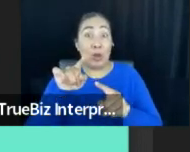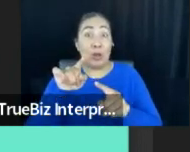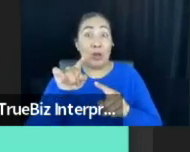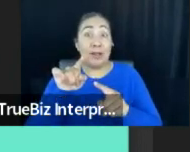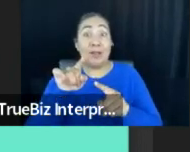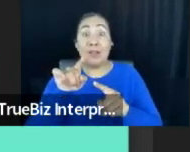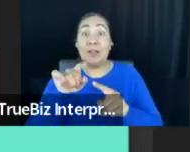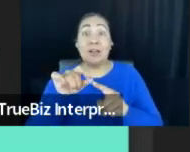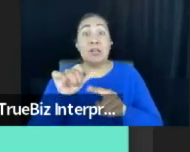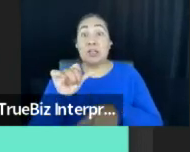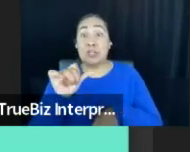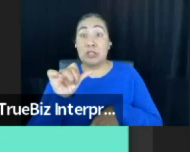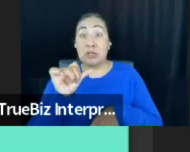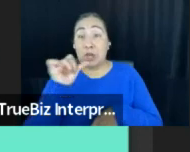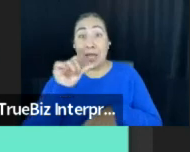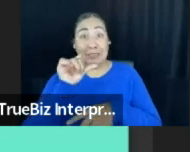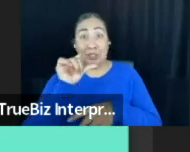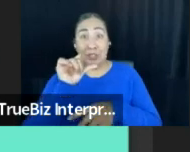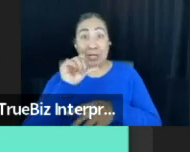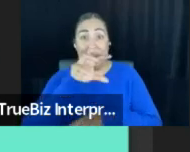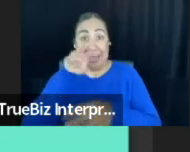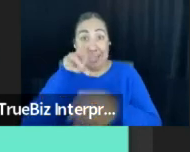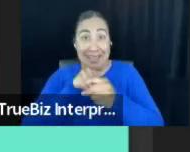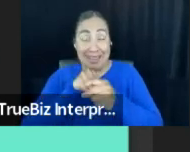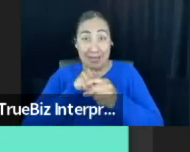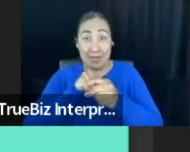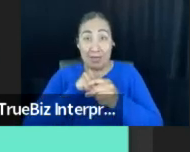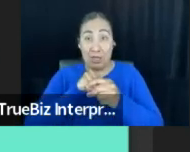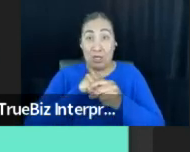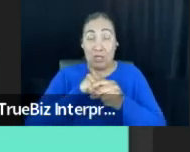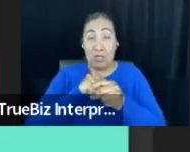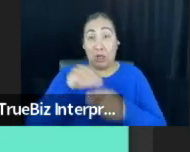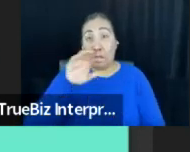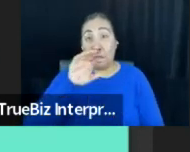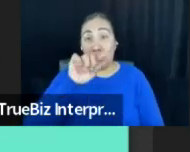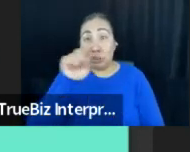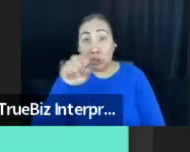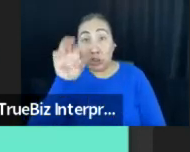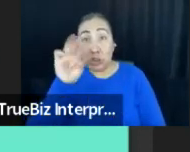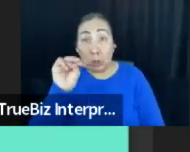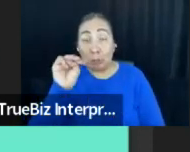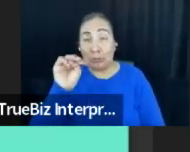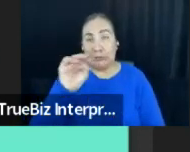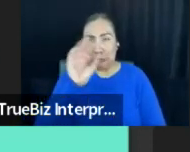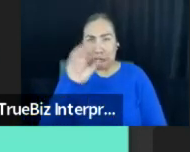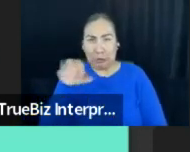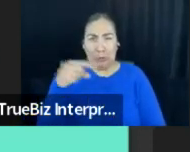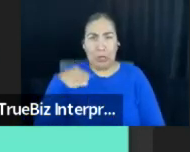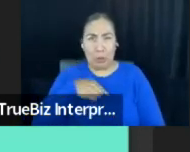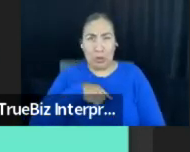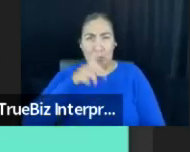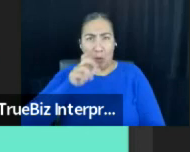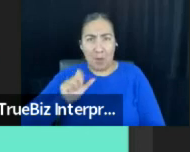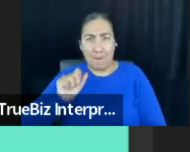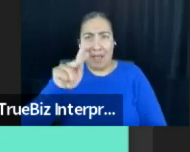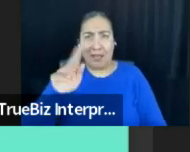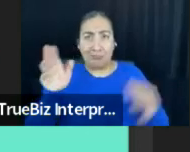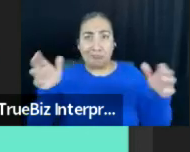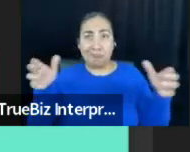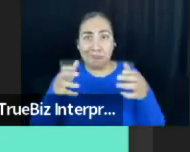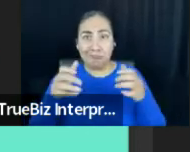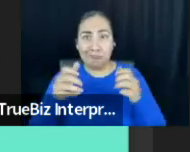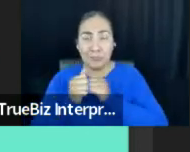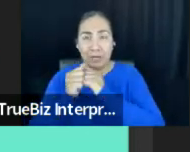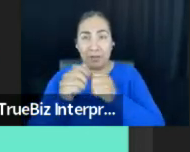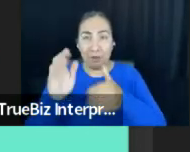are not in the Zoom, we will be back after the brainstorm to share and be